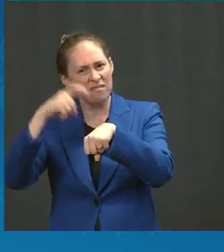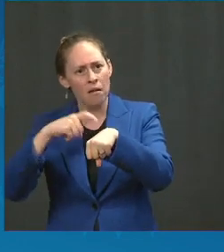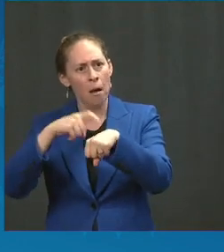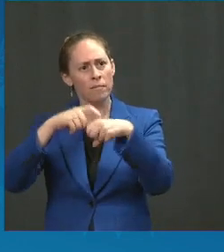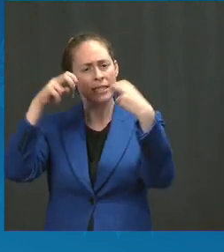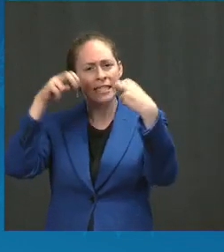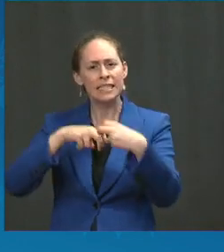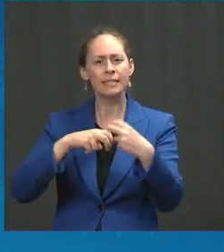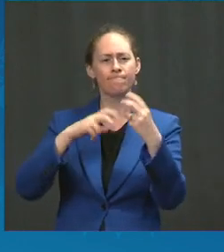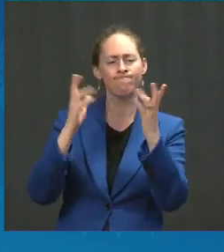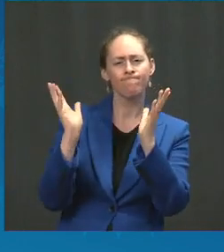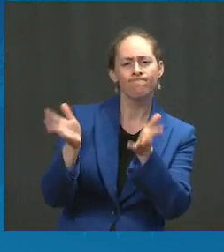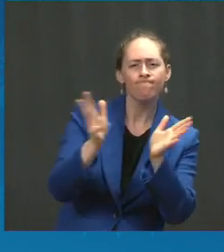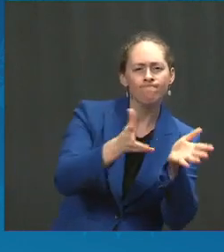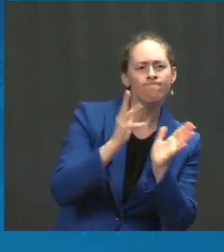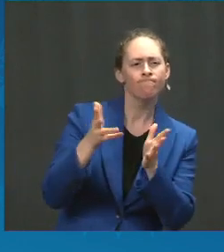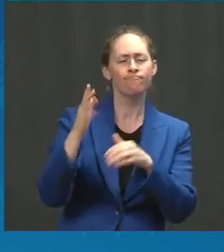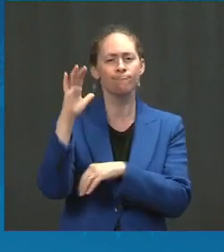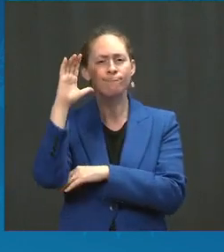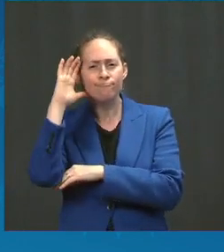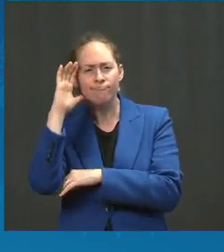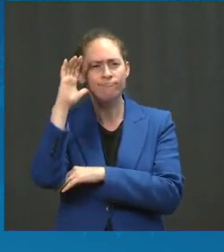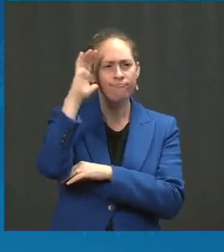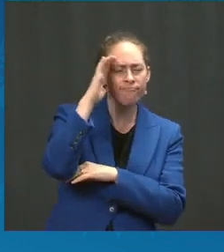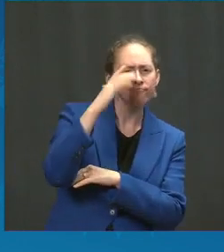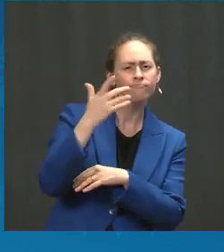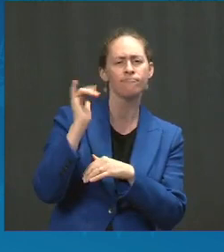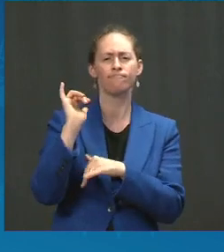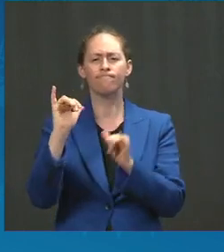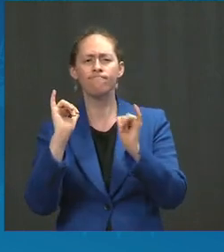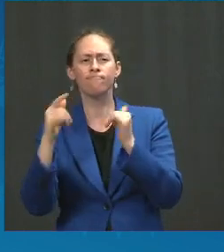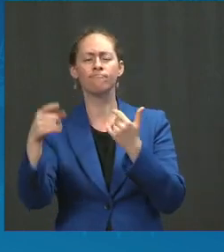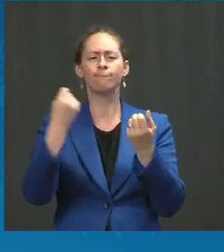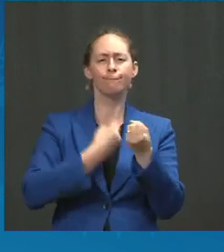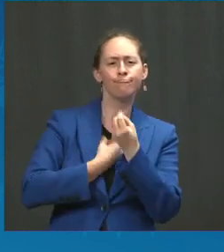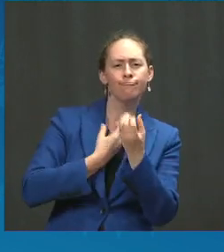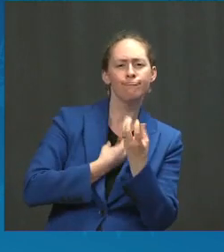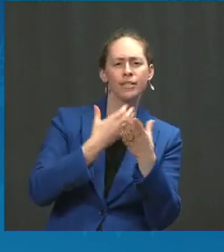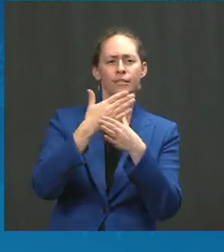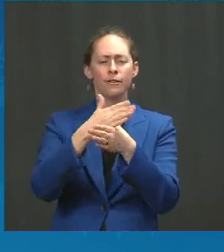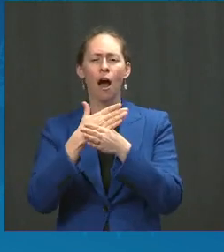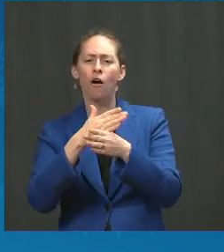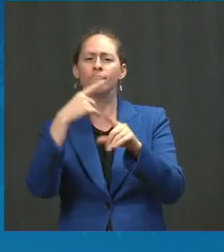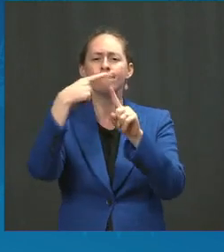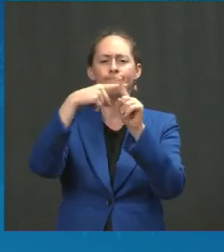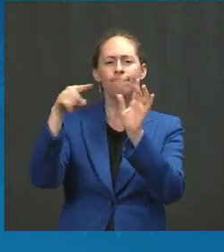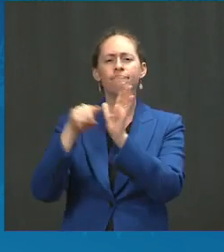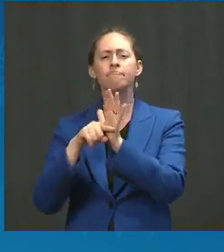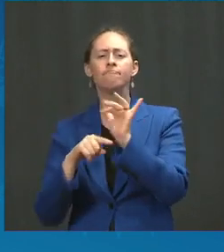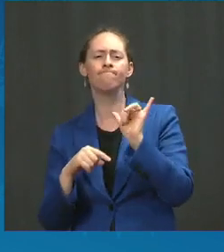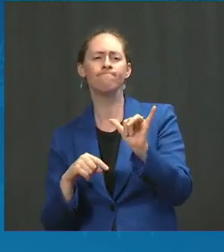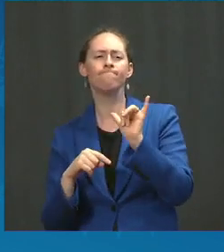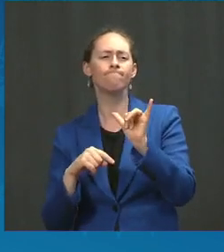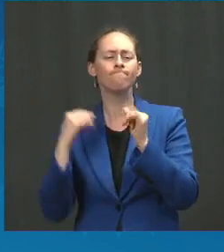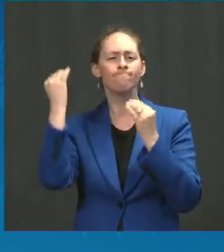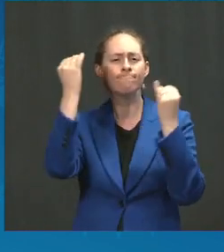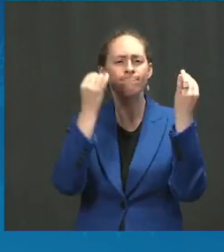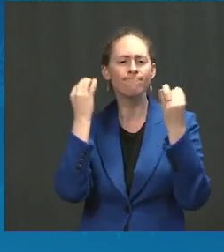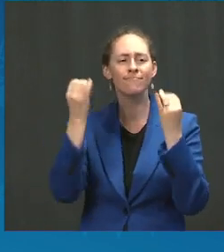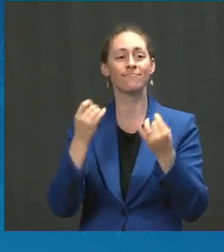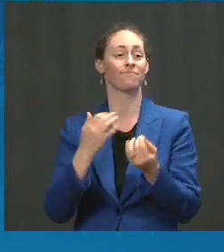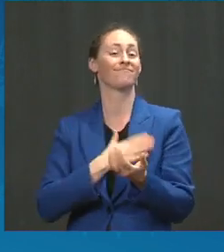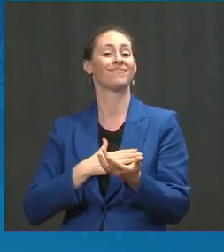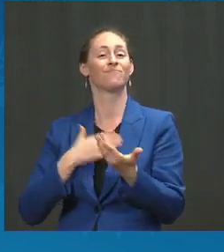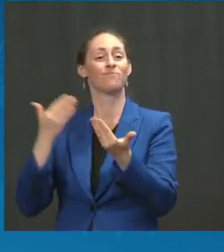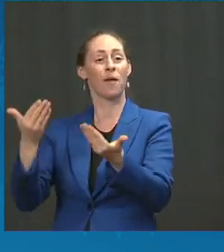challenges, ideas, and dreams for the future. Everyone, please join me in giving a warm welcome to Vice President Kamala